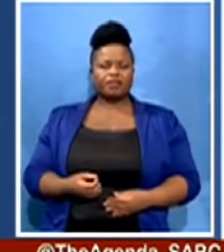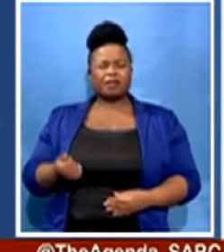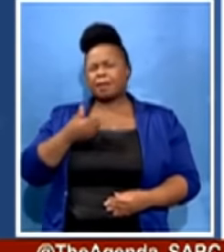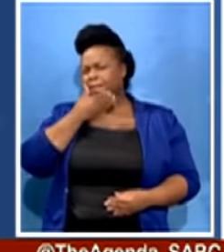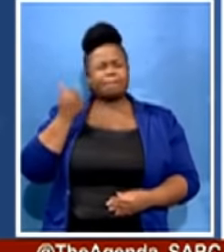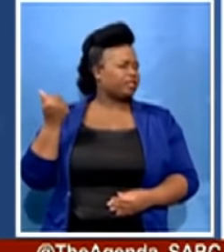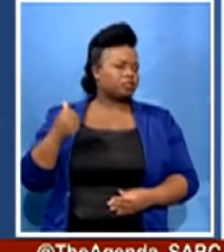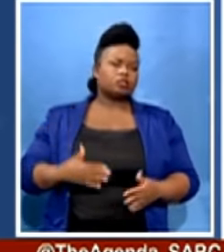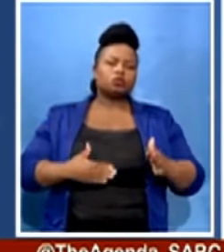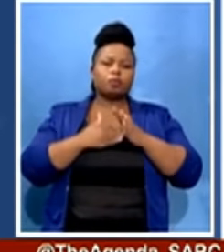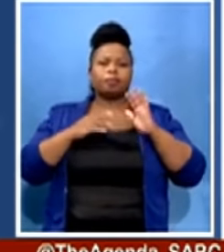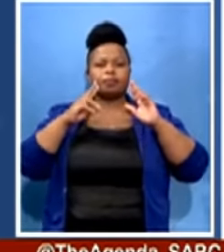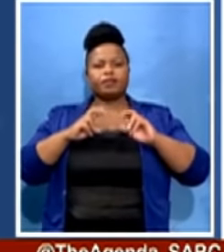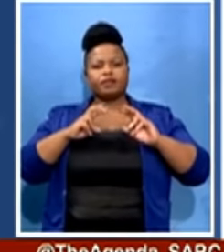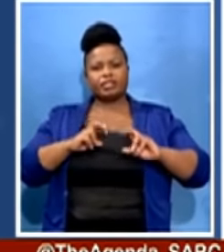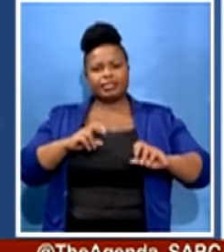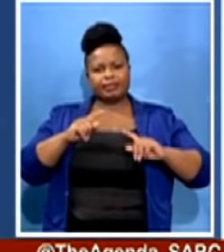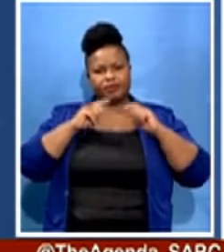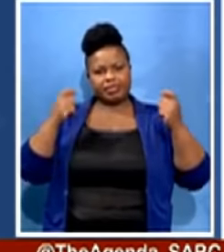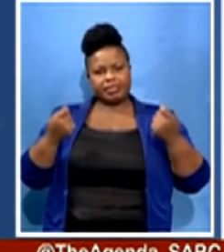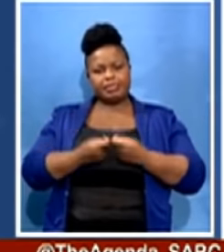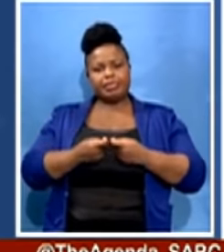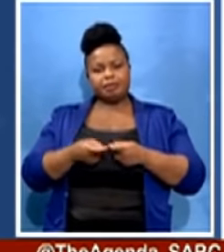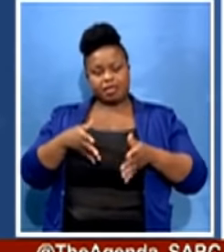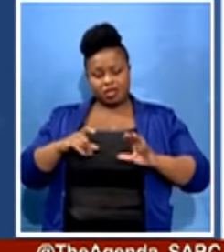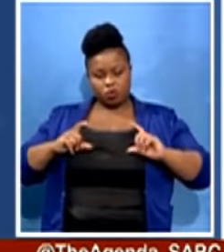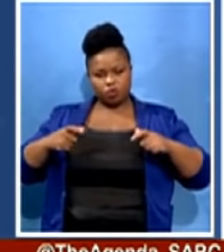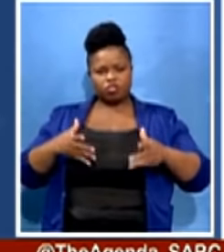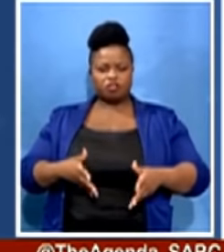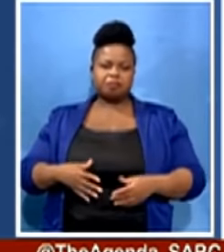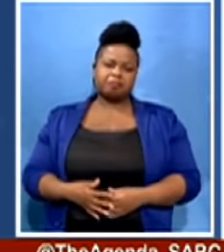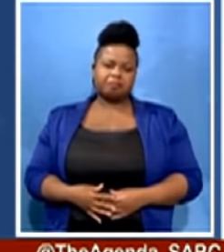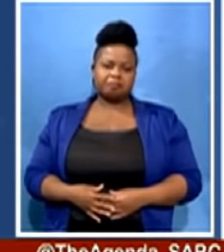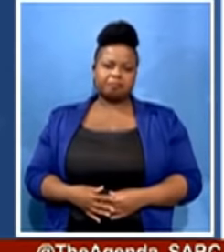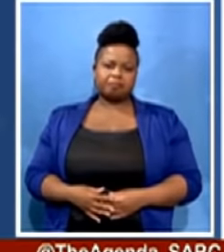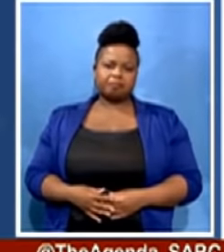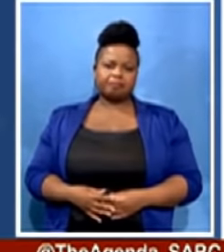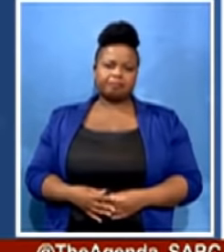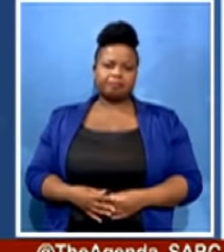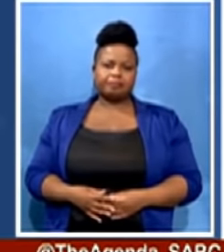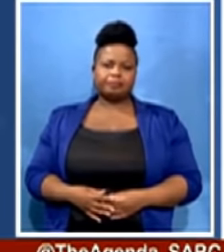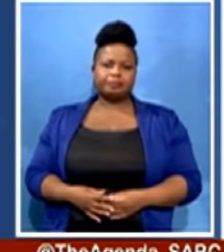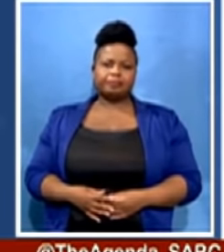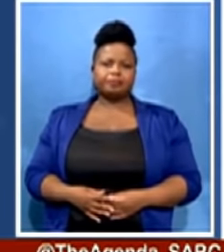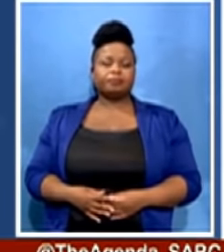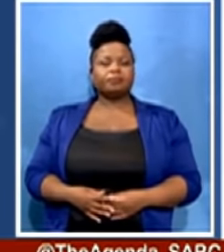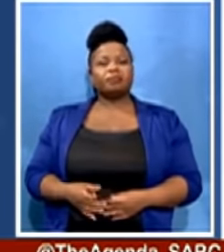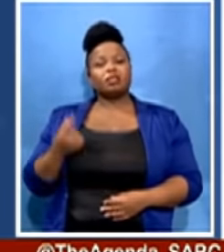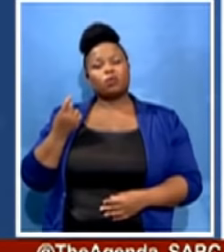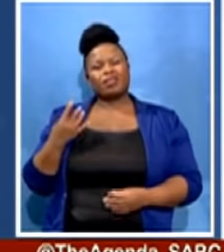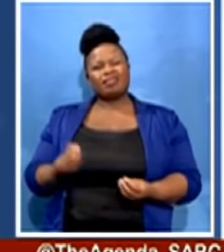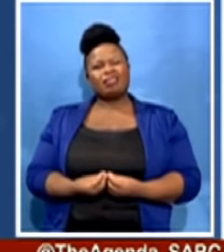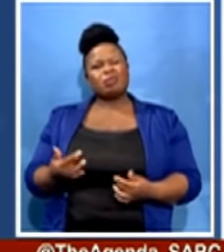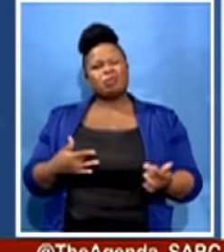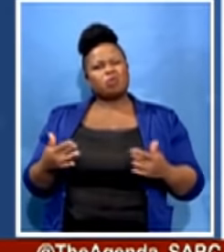team in the commission ourselves. So, you know, the only thing we're concerned about is that this is now beginning